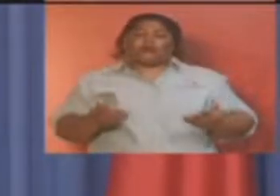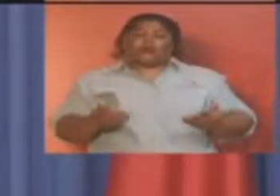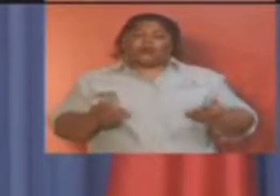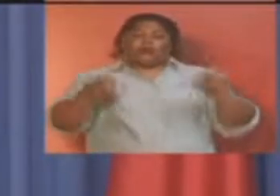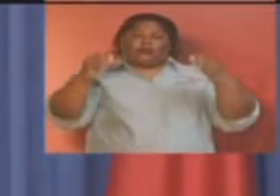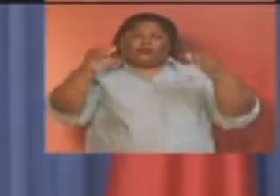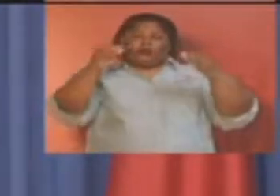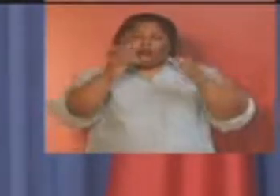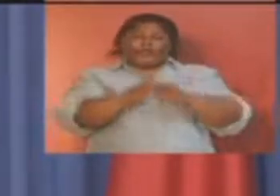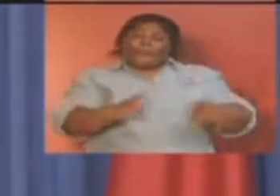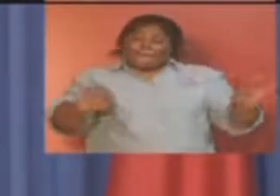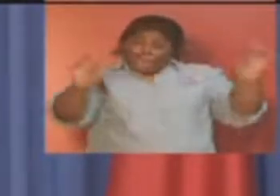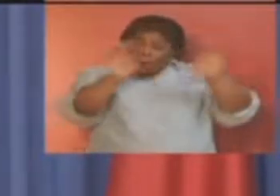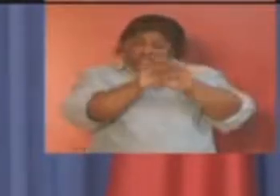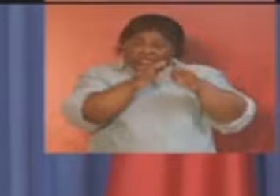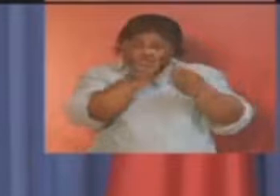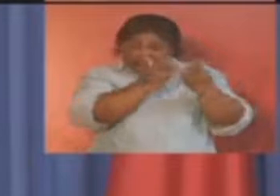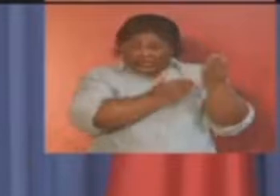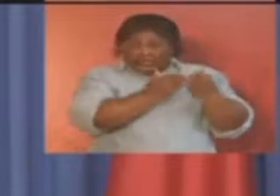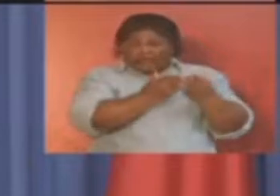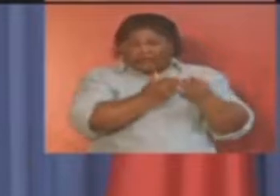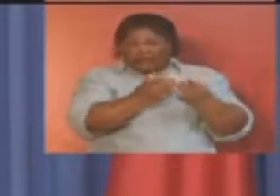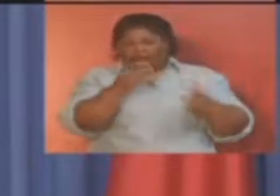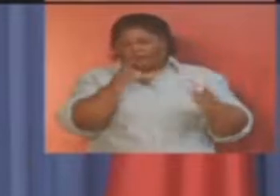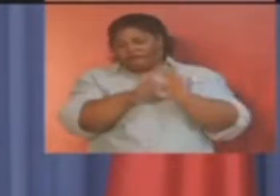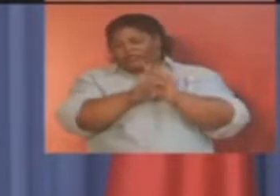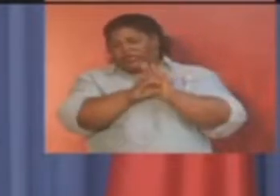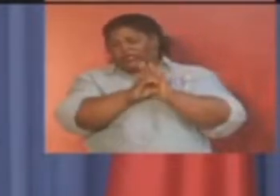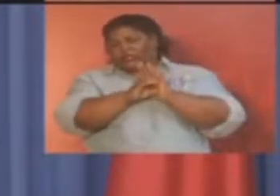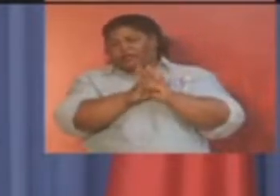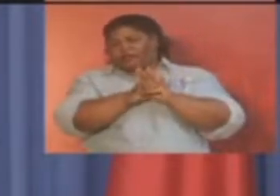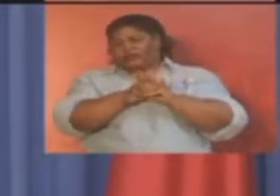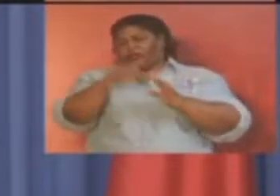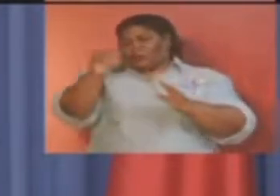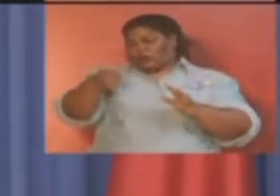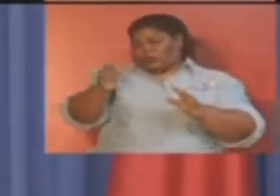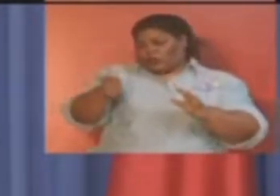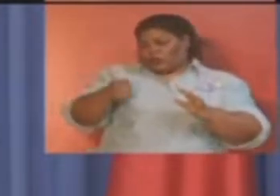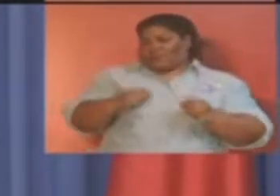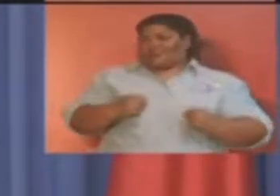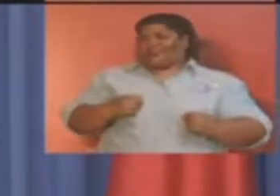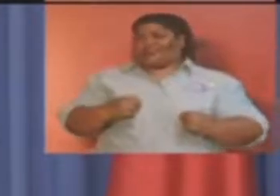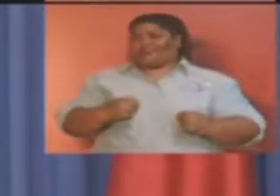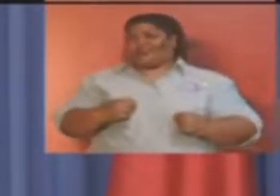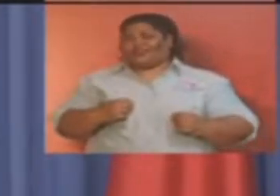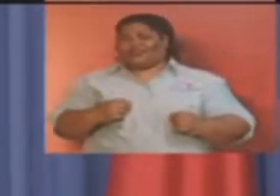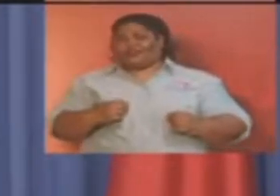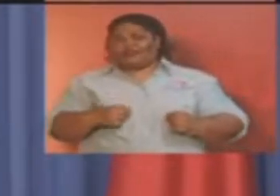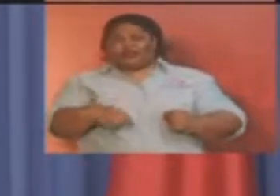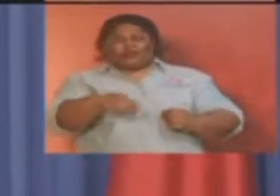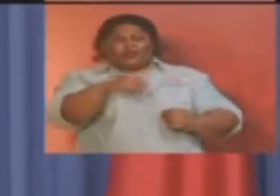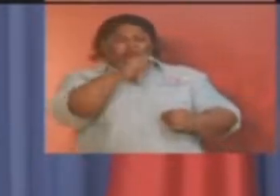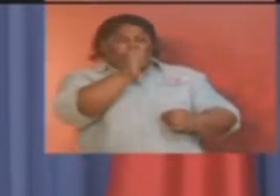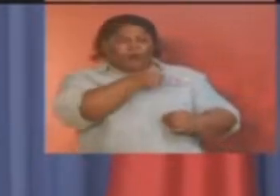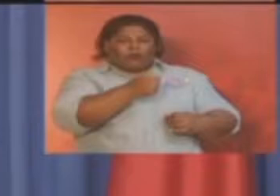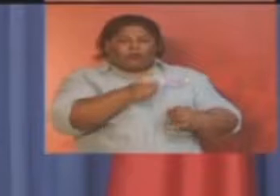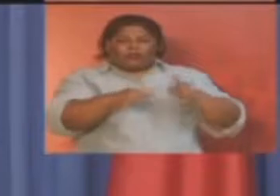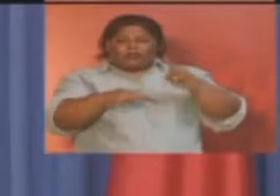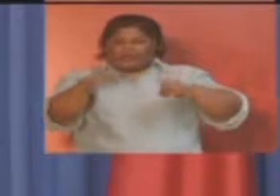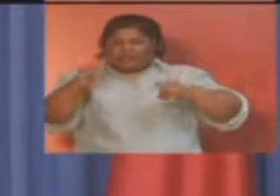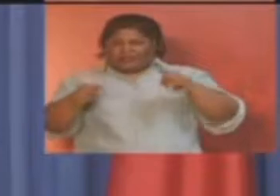essential services. The operations of the judiciary, magistrate, Supreme Courts of Judicature, Industrial Court, the